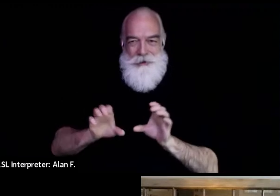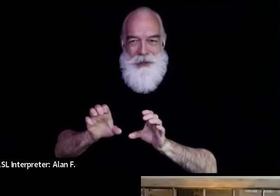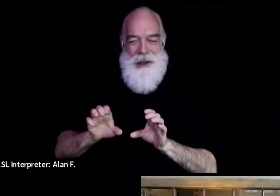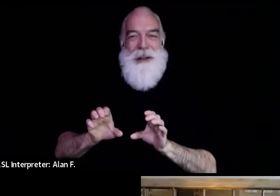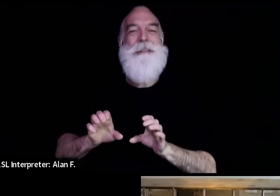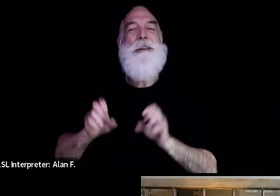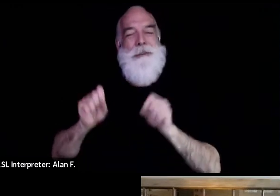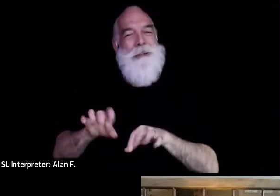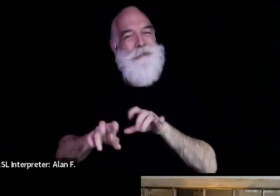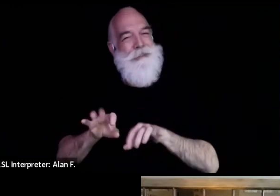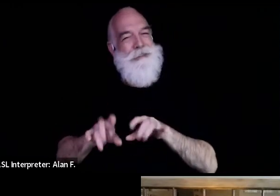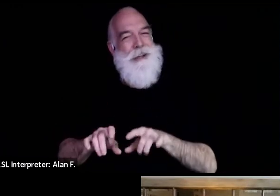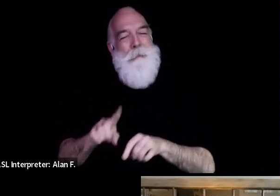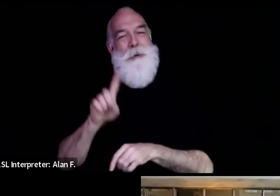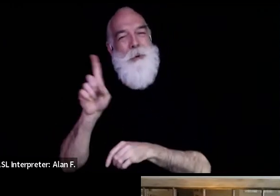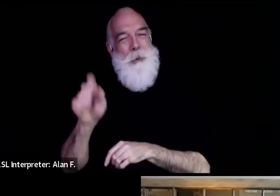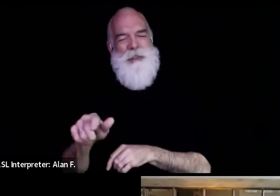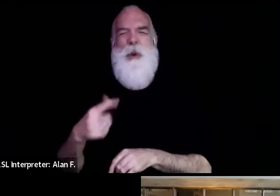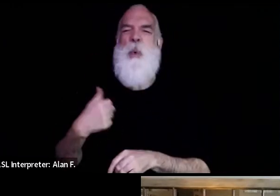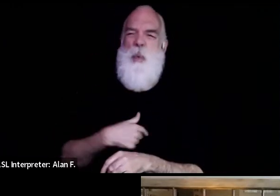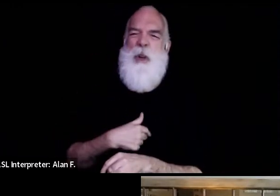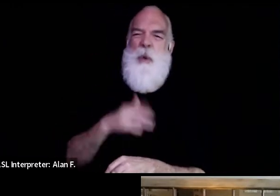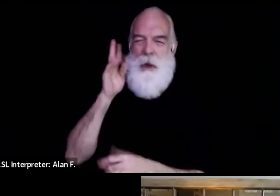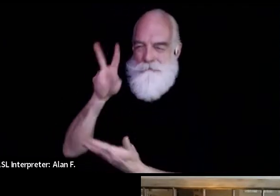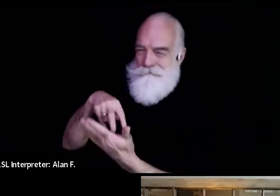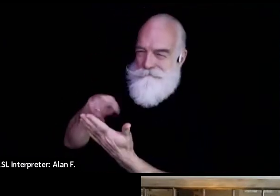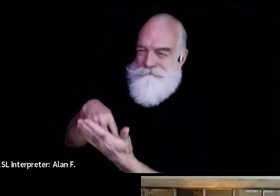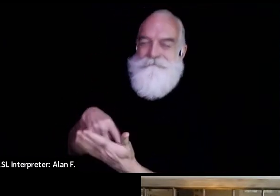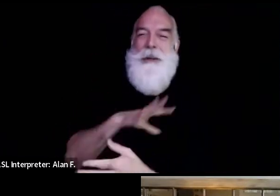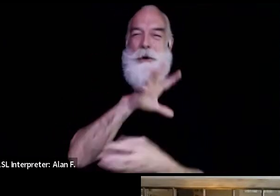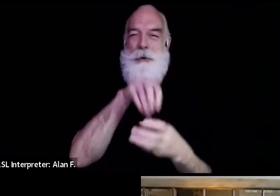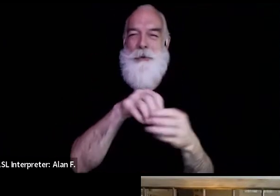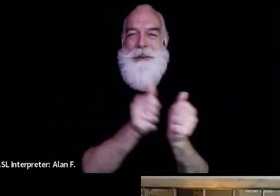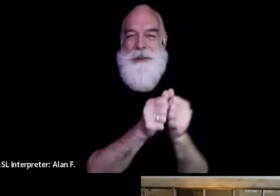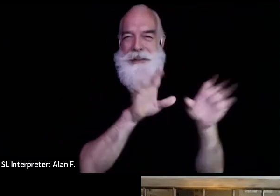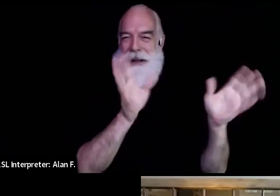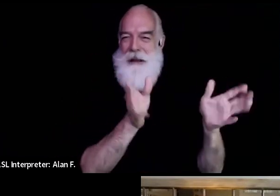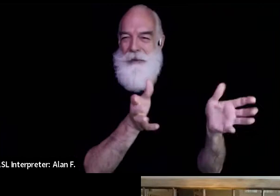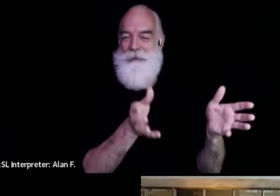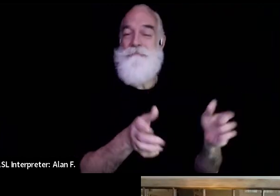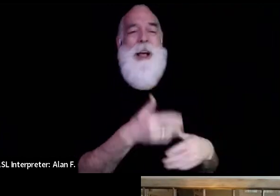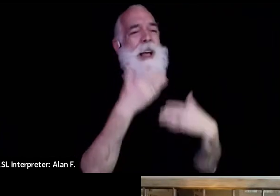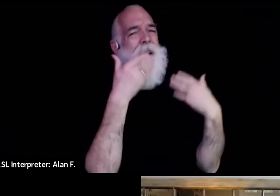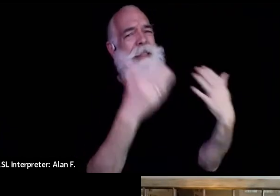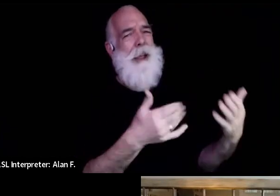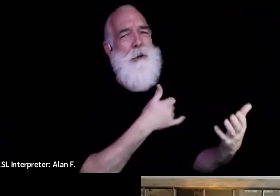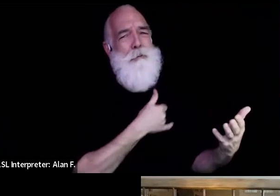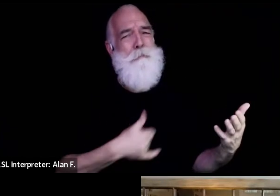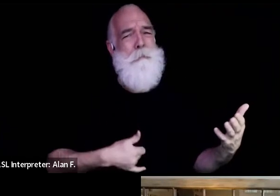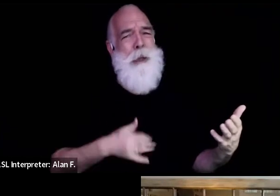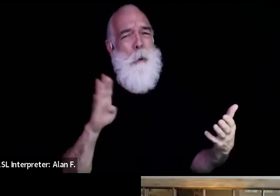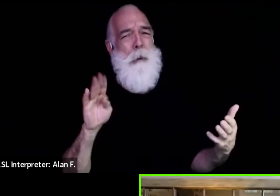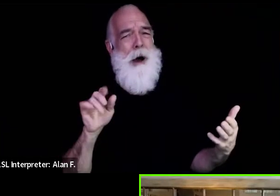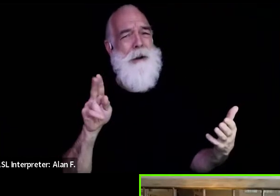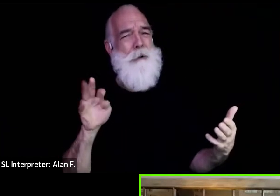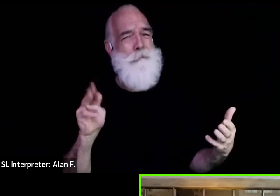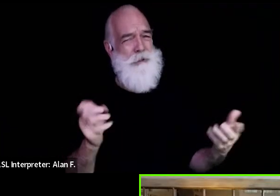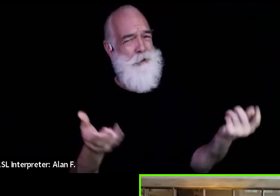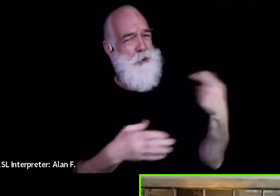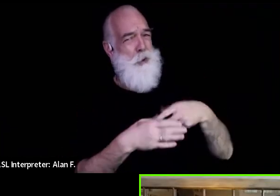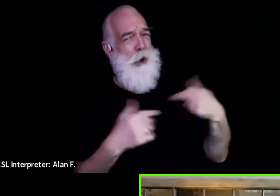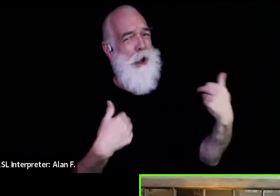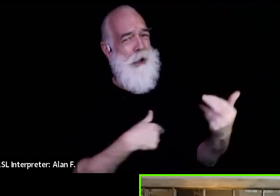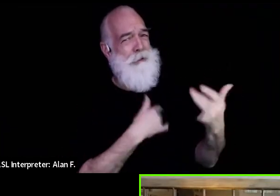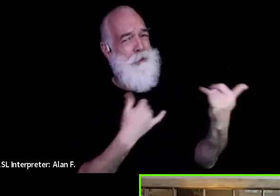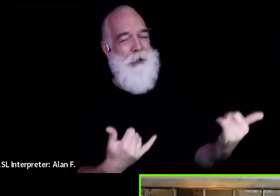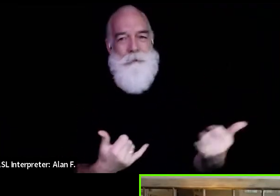the conversation over the next 40 minutes. And with that, former Mayor Bottoms, thank you so much for joining us today. Thank you so